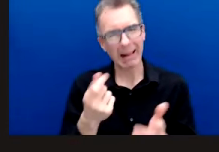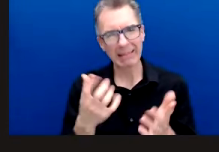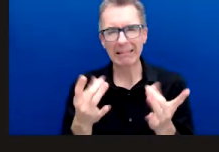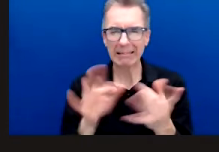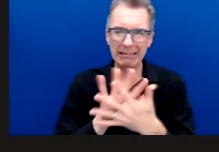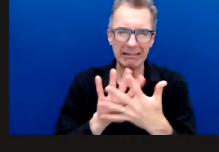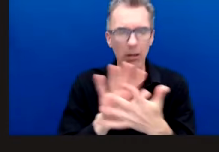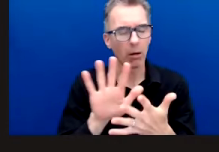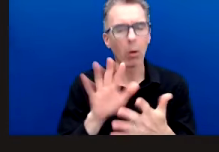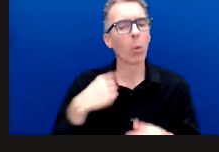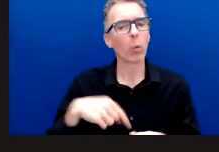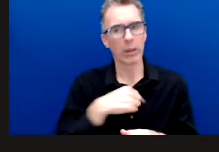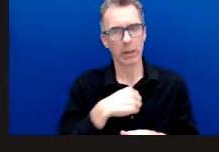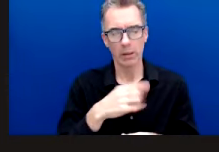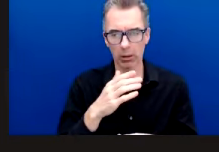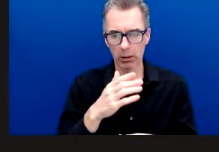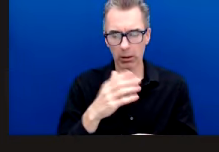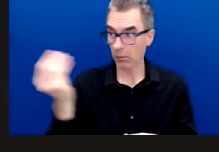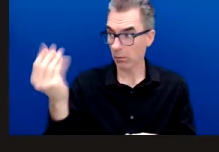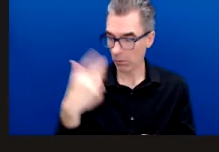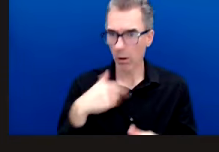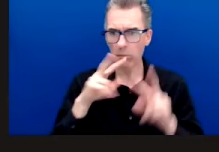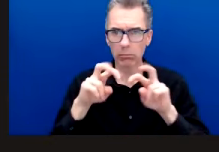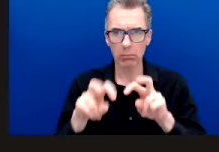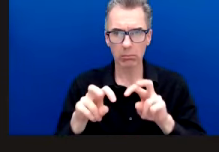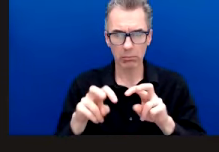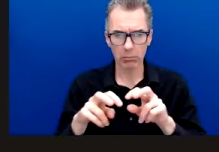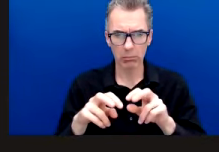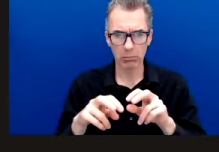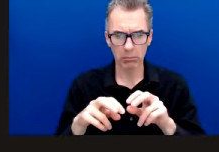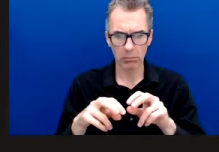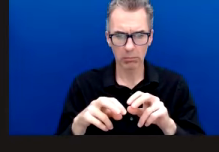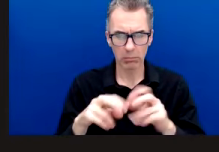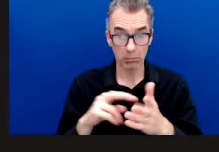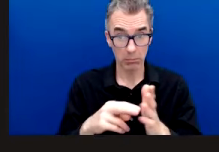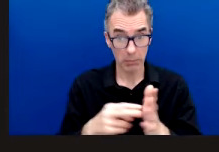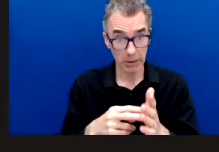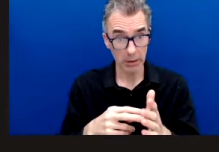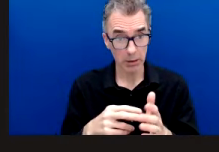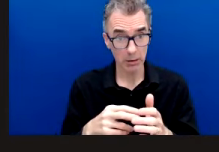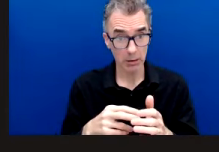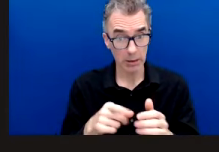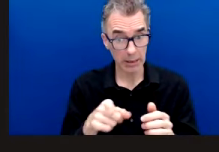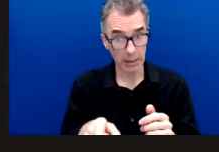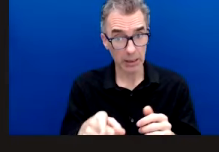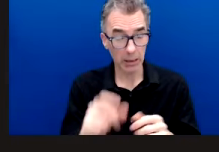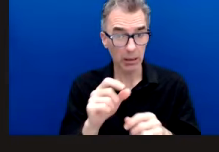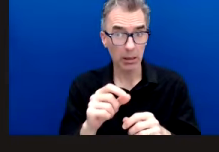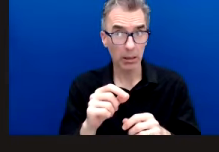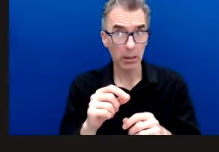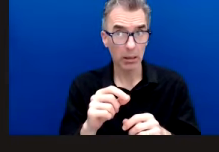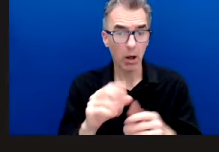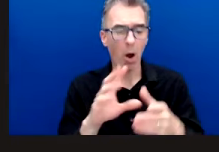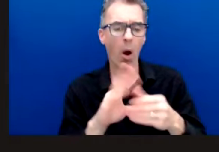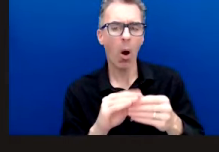side, we would determine if it is the student worker is making these comments in their capacity as an employee, or if